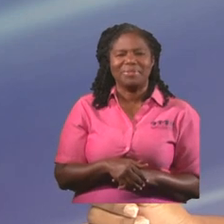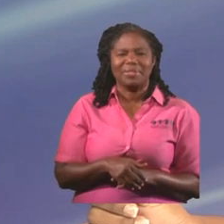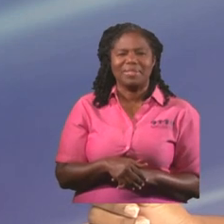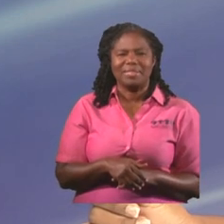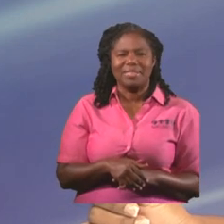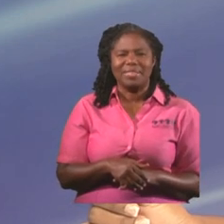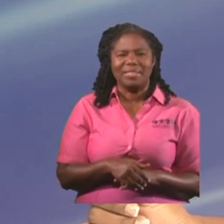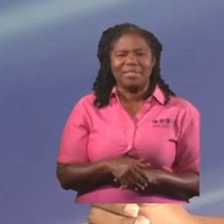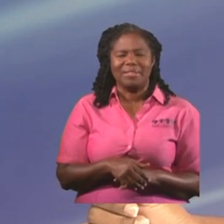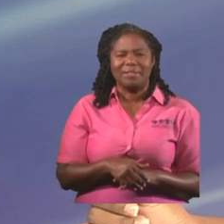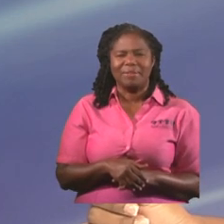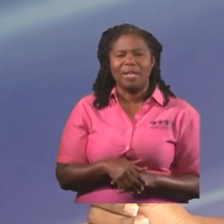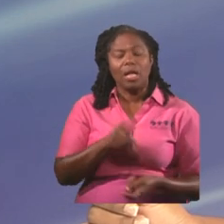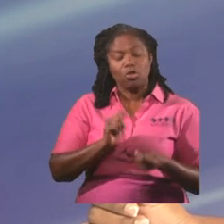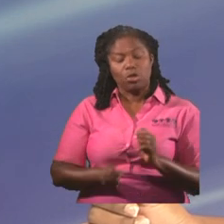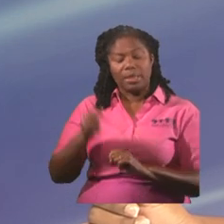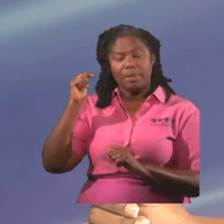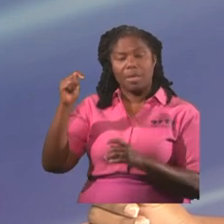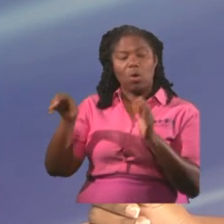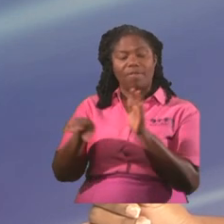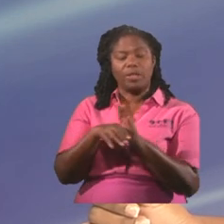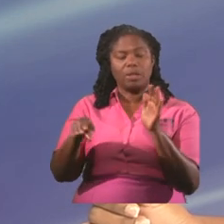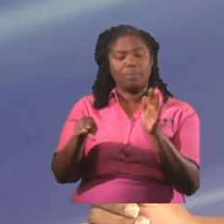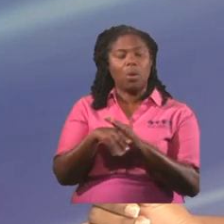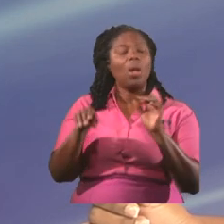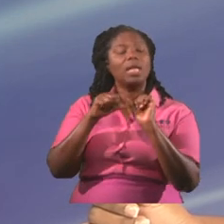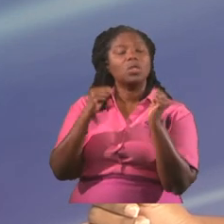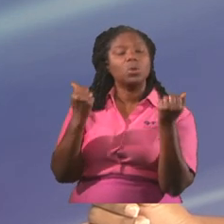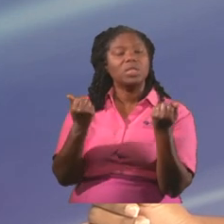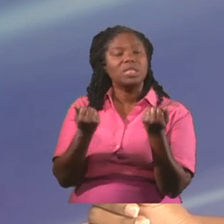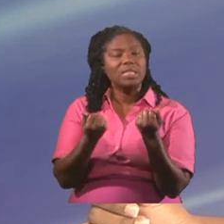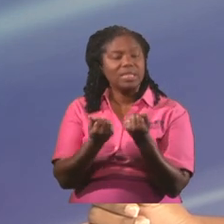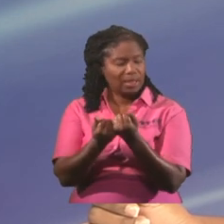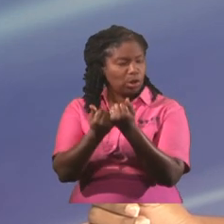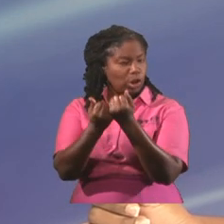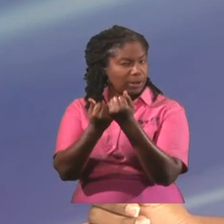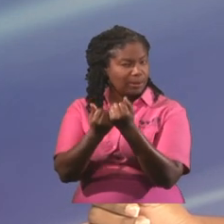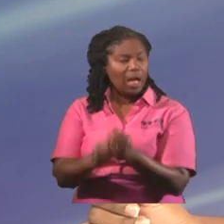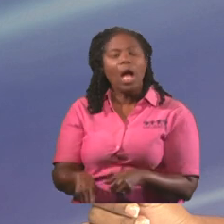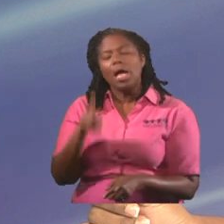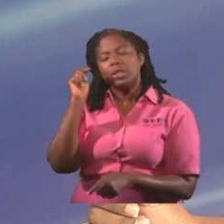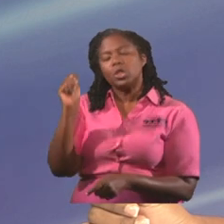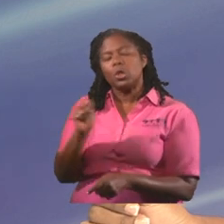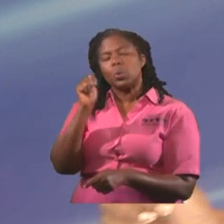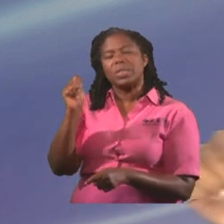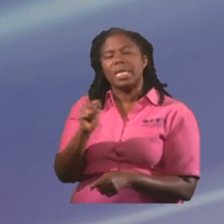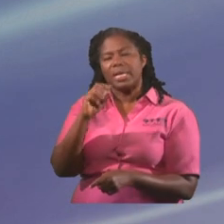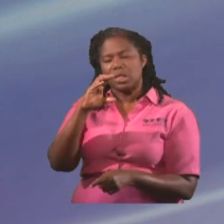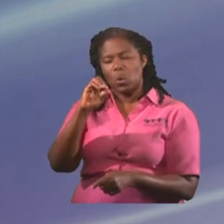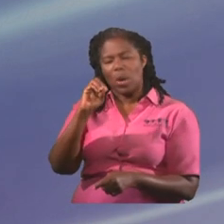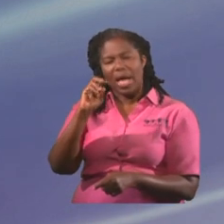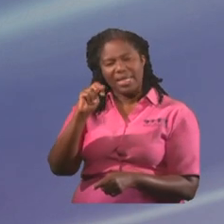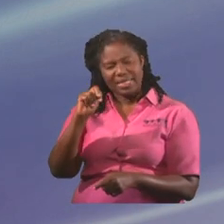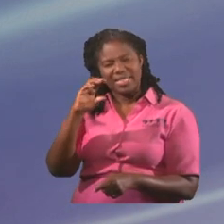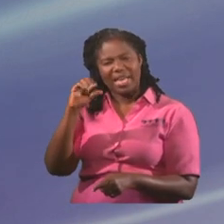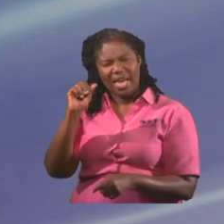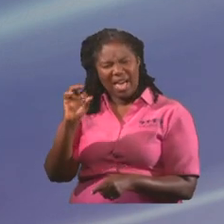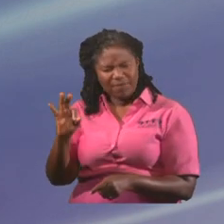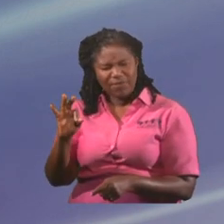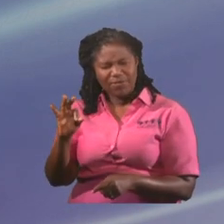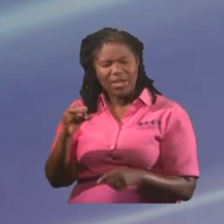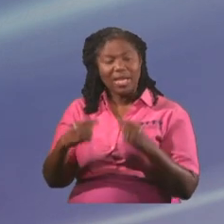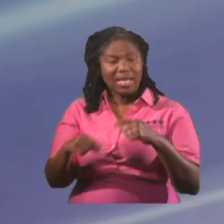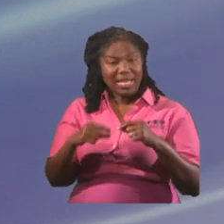The Trinidad and Tobago Football Association took the opportunity at Tuesday's CONCACAF Nations League match at the Dwight Yorke Stadium to